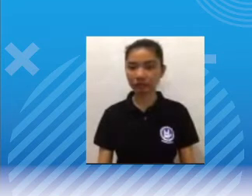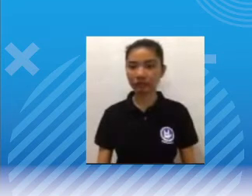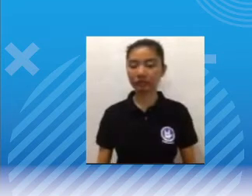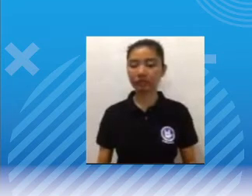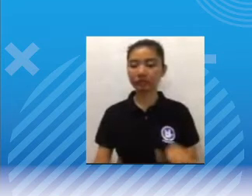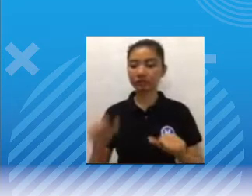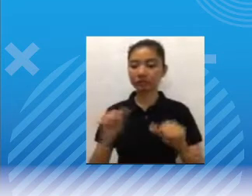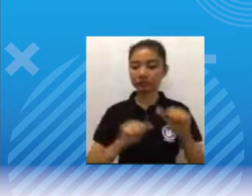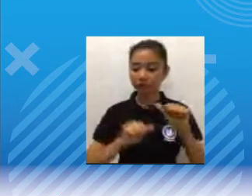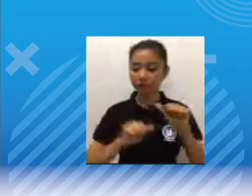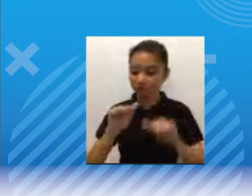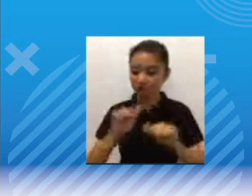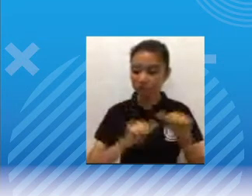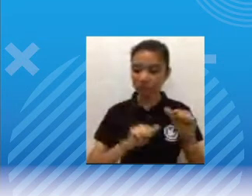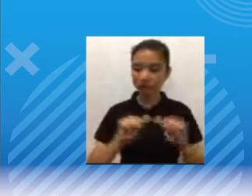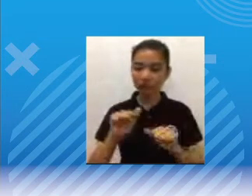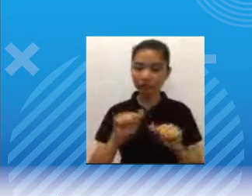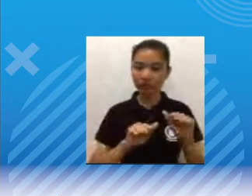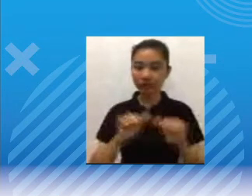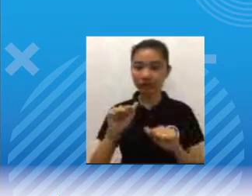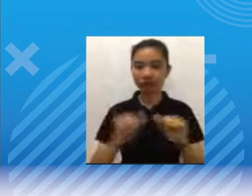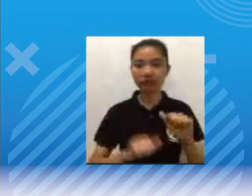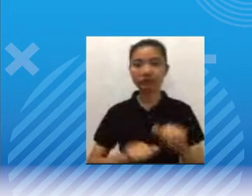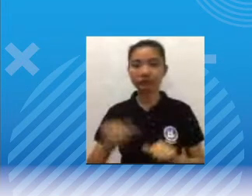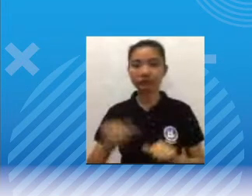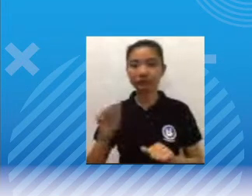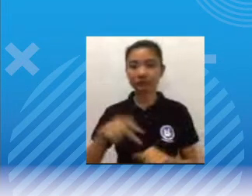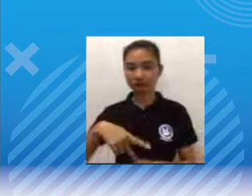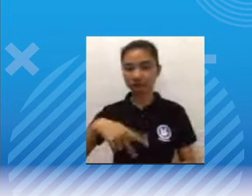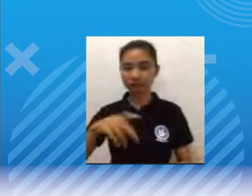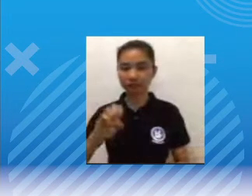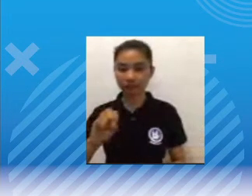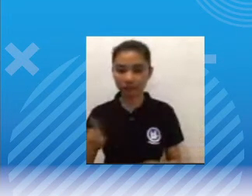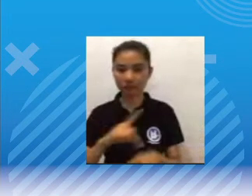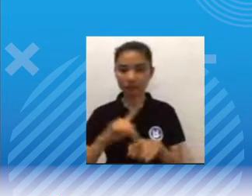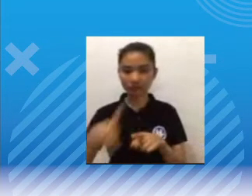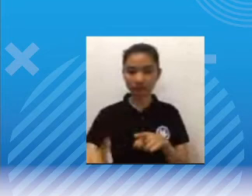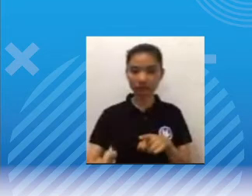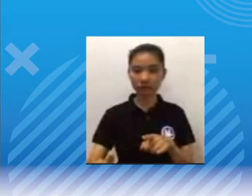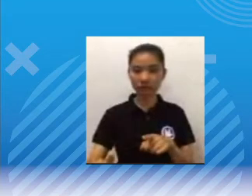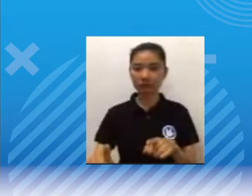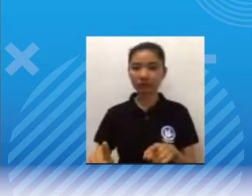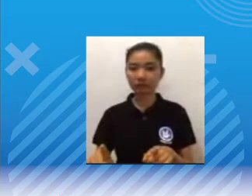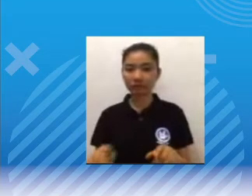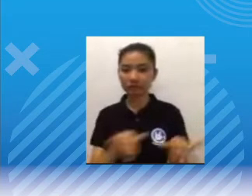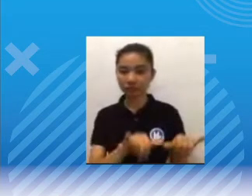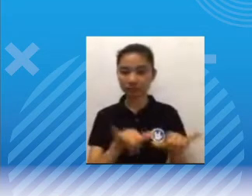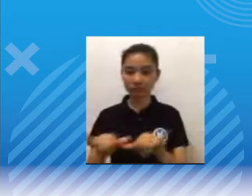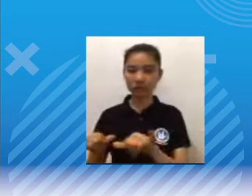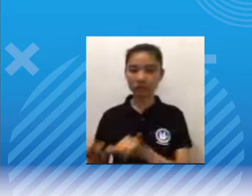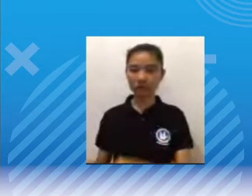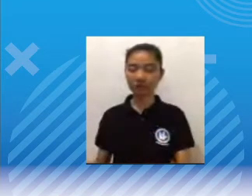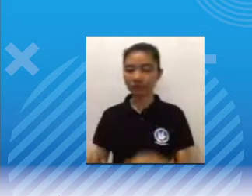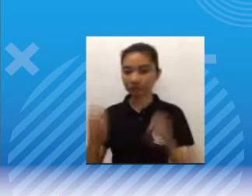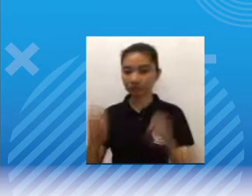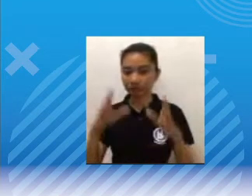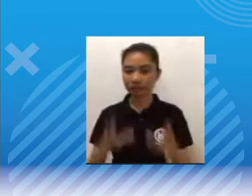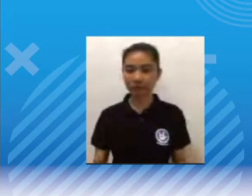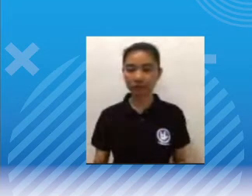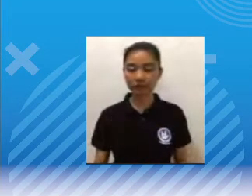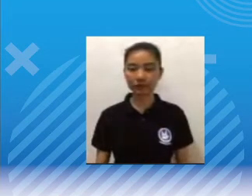in the PPST or the Philippine professional standards for teachers. So why is there a clamor